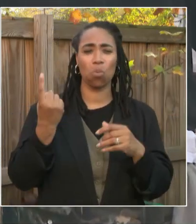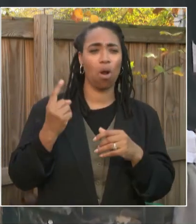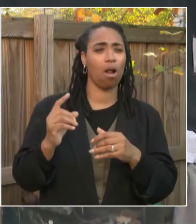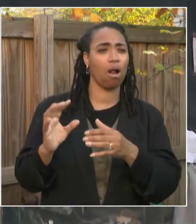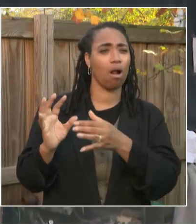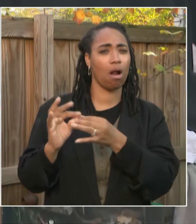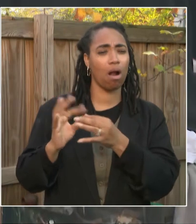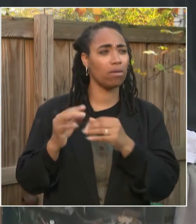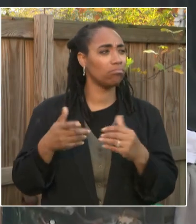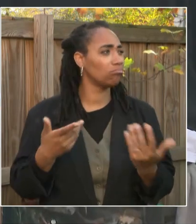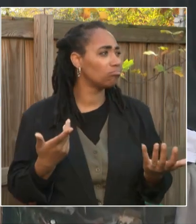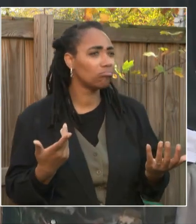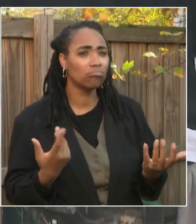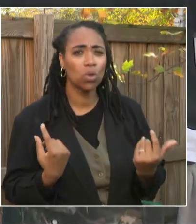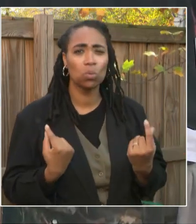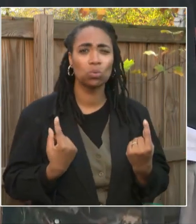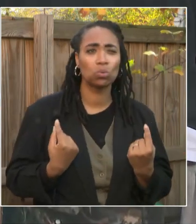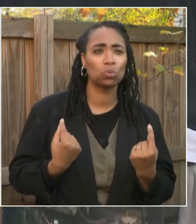get small."